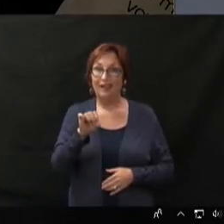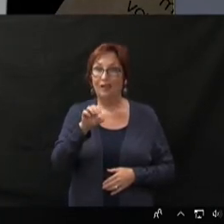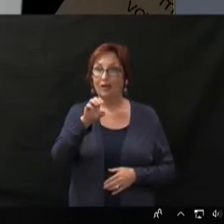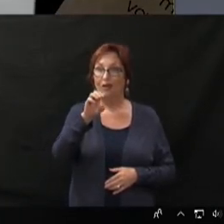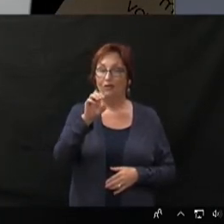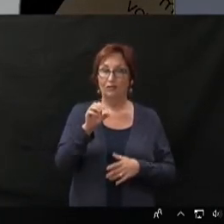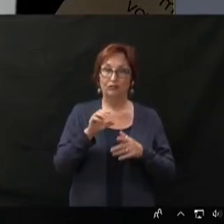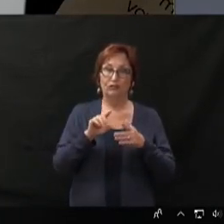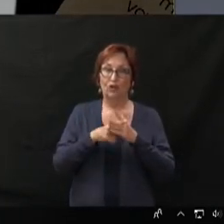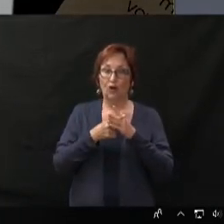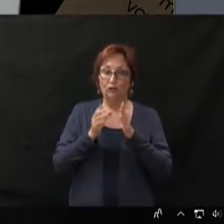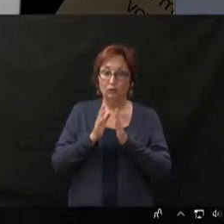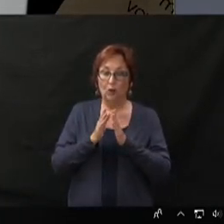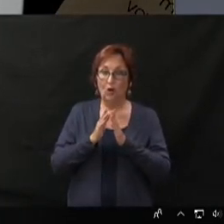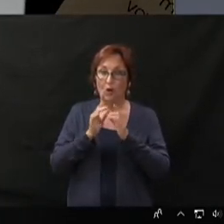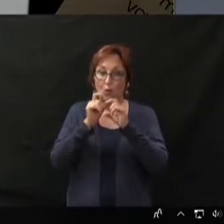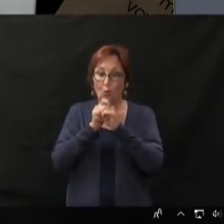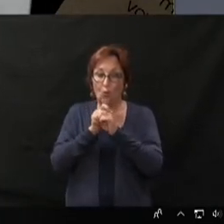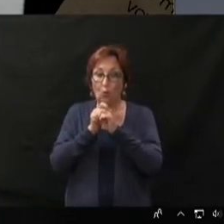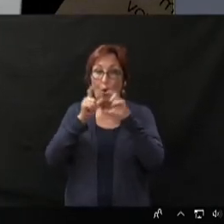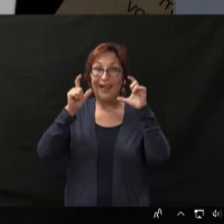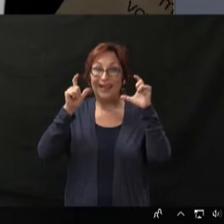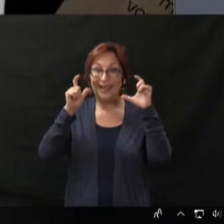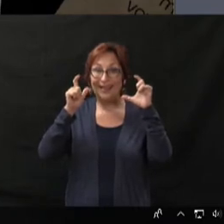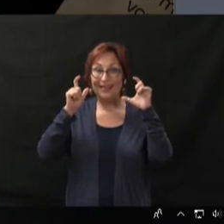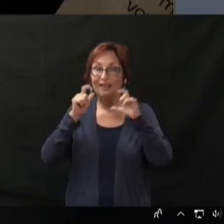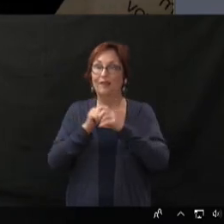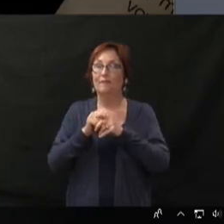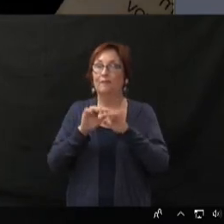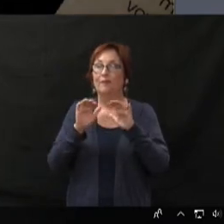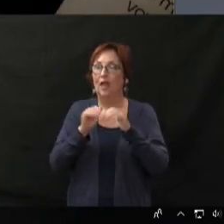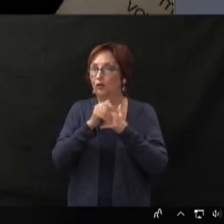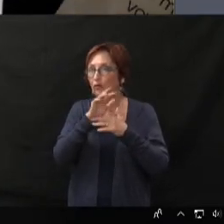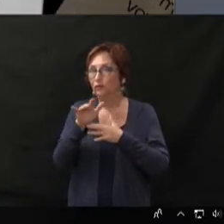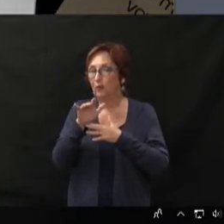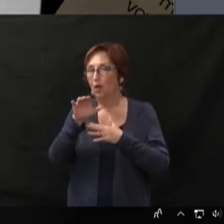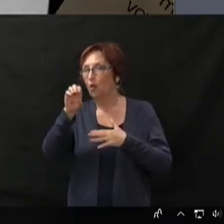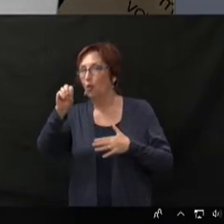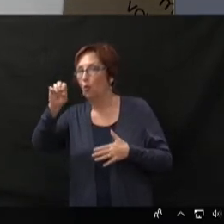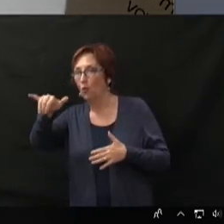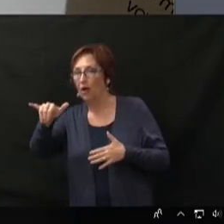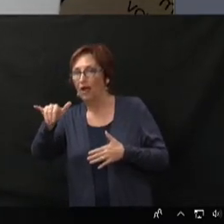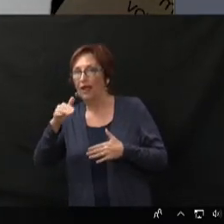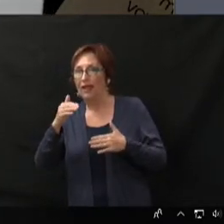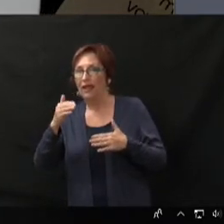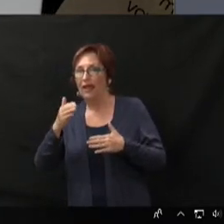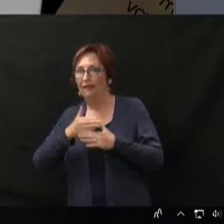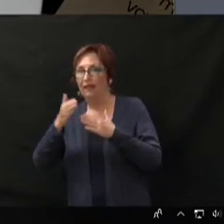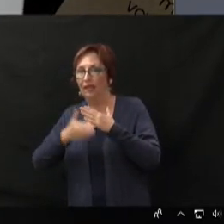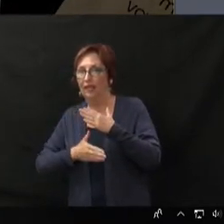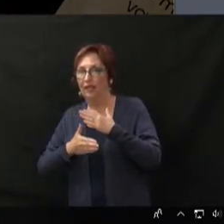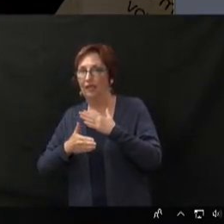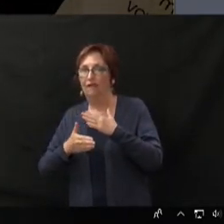big. It is how you would spell oi at the end of words.